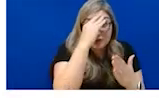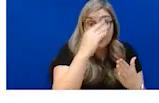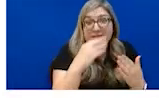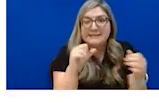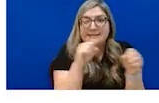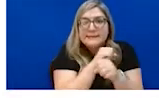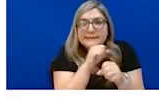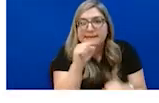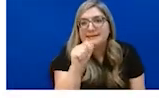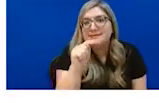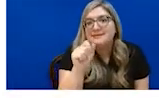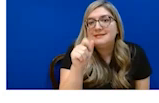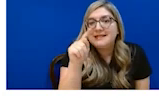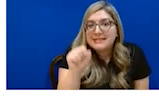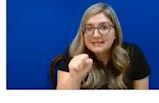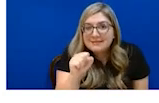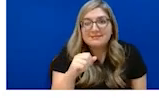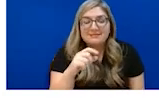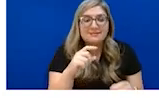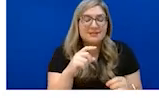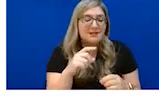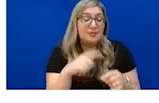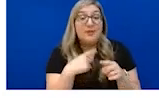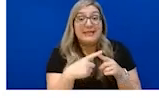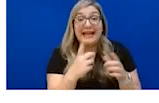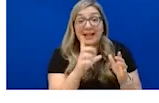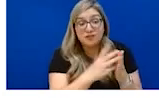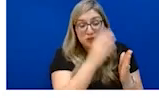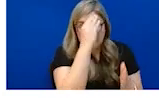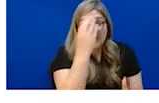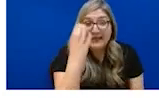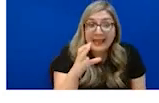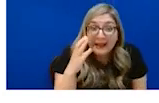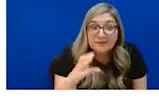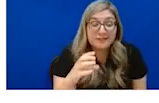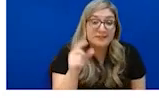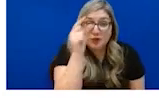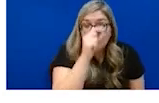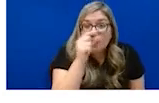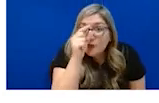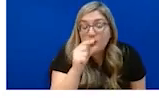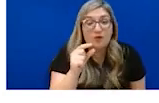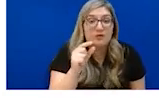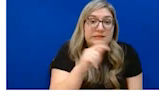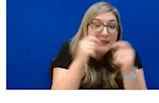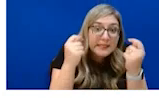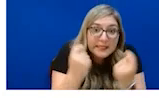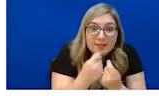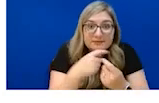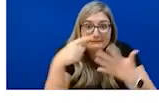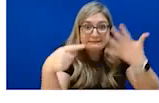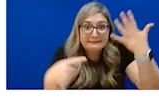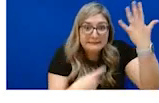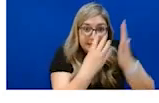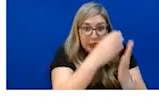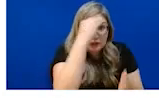maybe Google Classroom or maybe Teams. I don't know. It was all over the place. It was everywhere. So that kind of